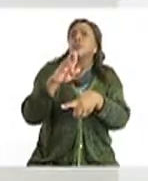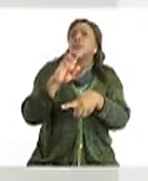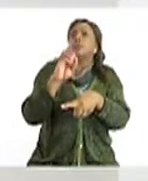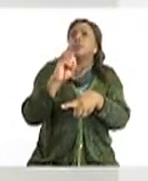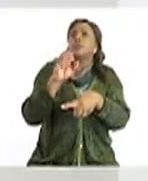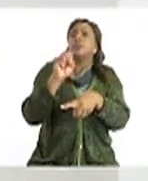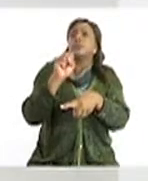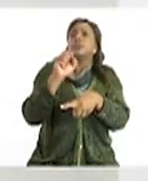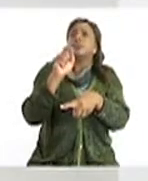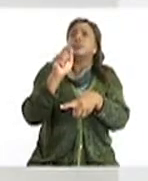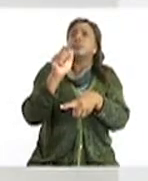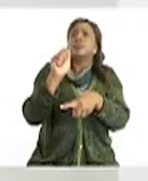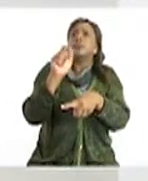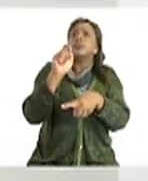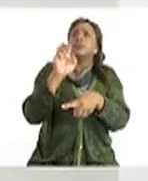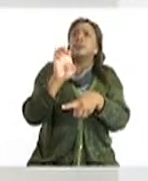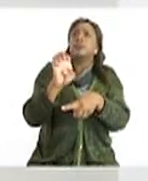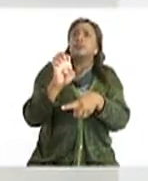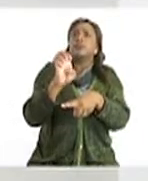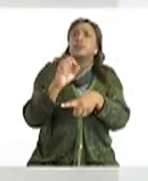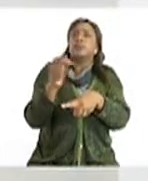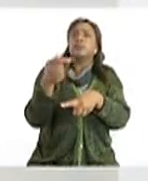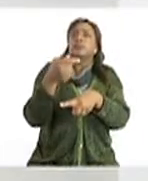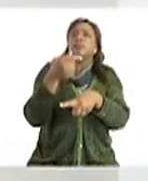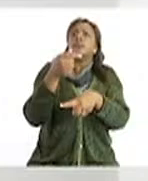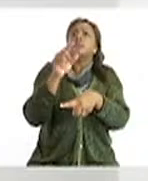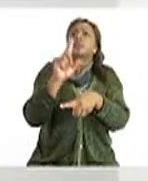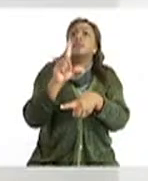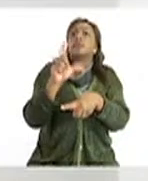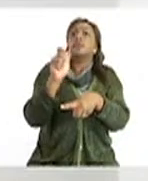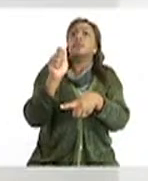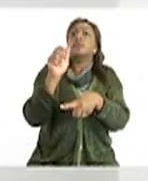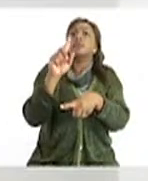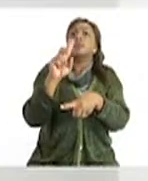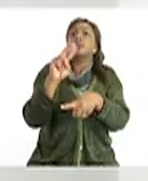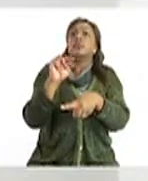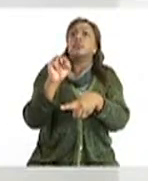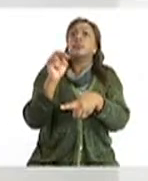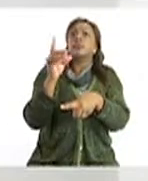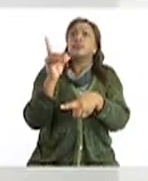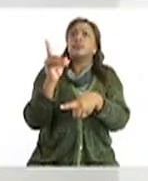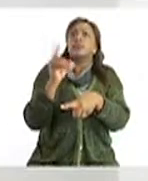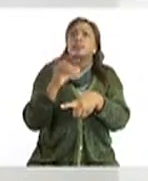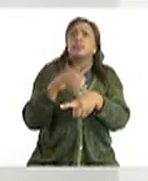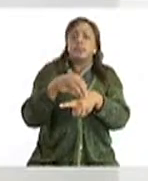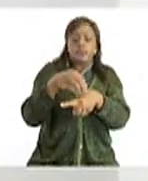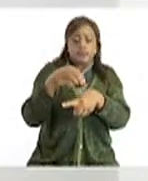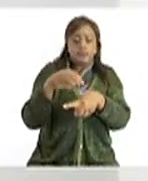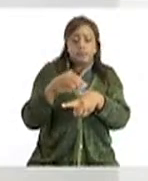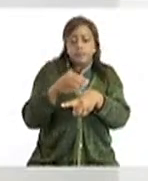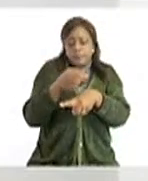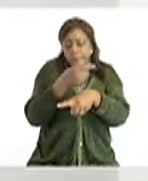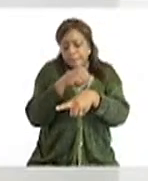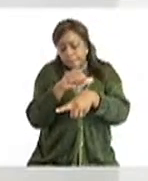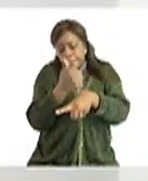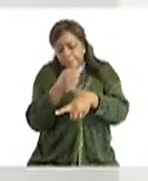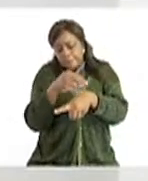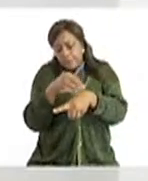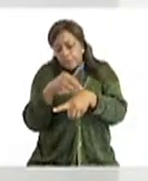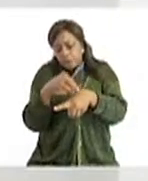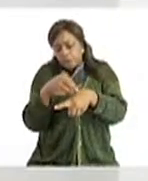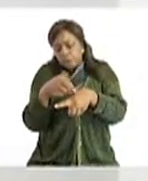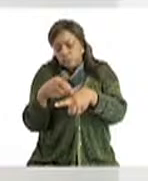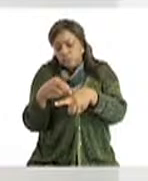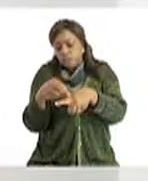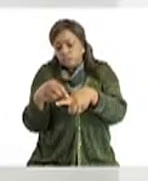From the prostate gland, there's another tube, and this tube is known as the urethra, and